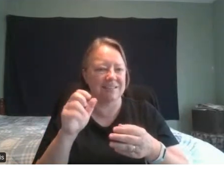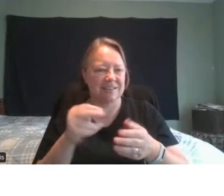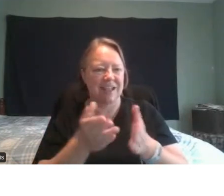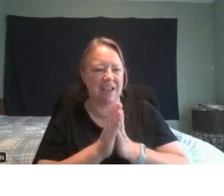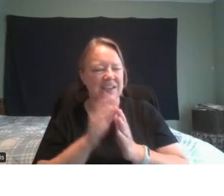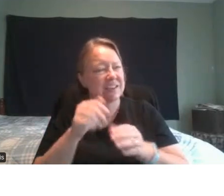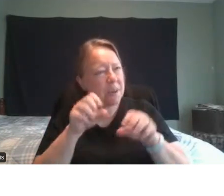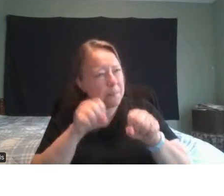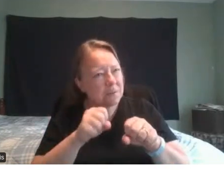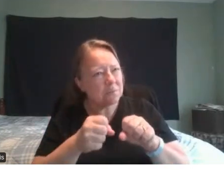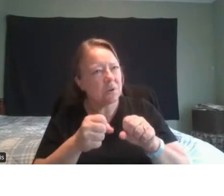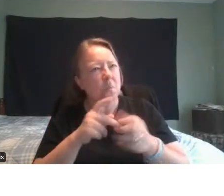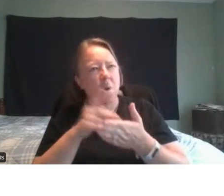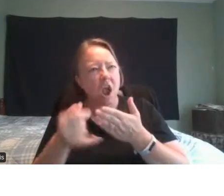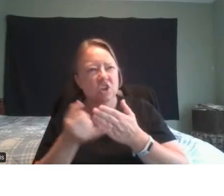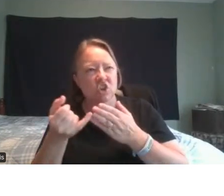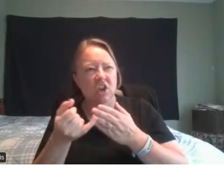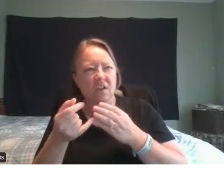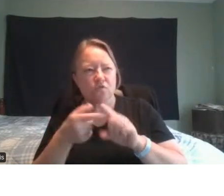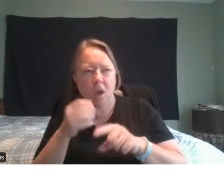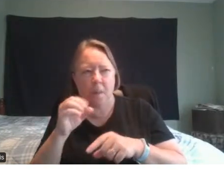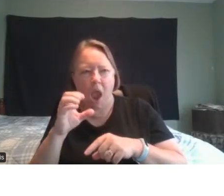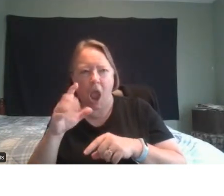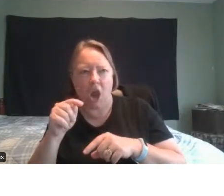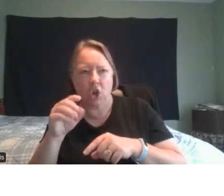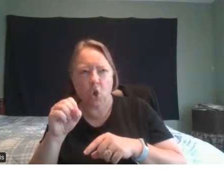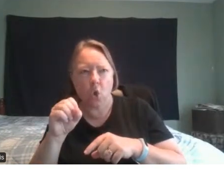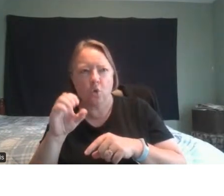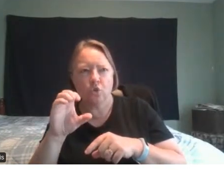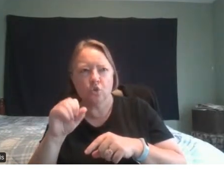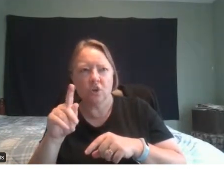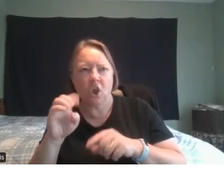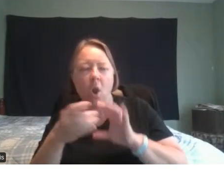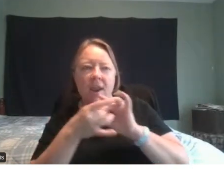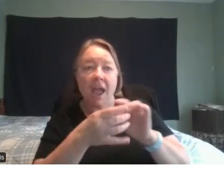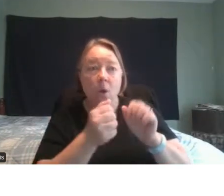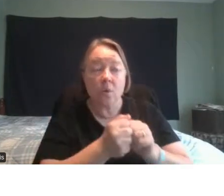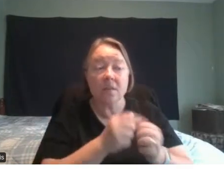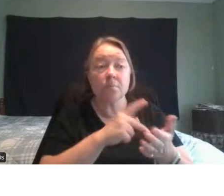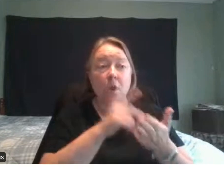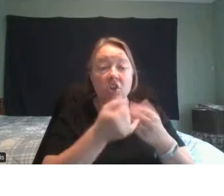connect a project from OctoStudio with a project in Scratch?